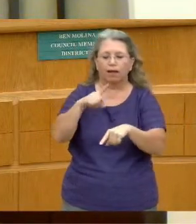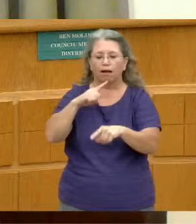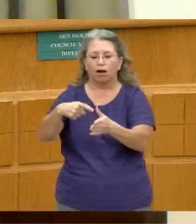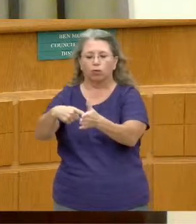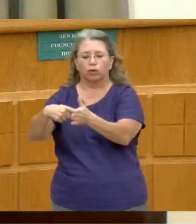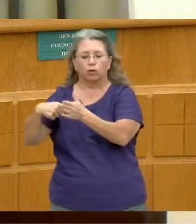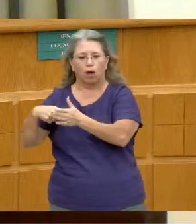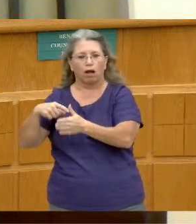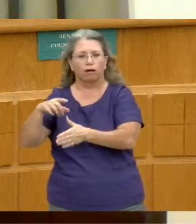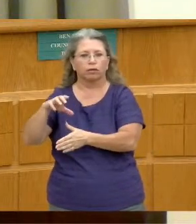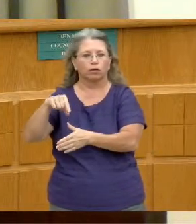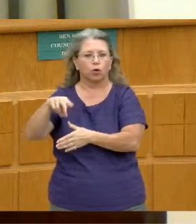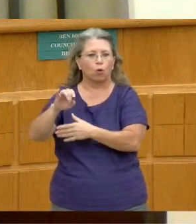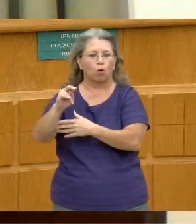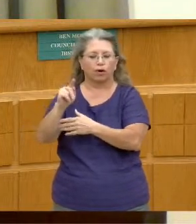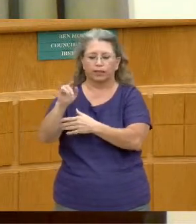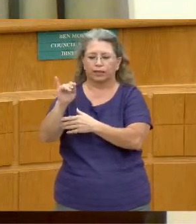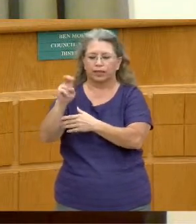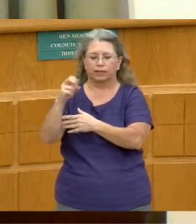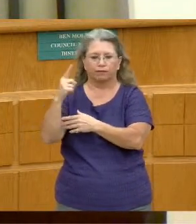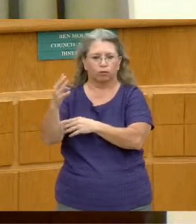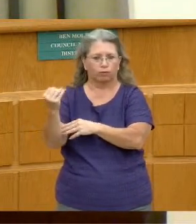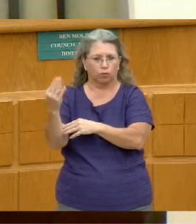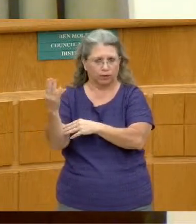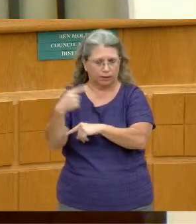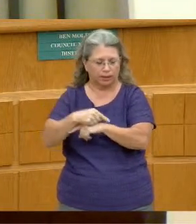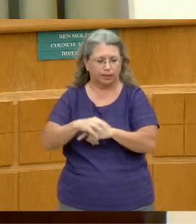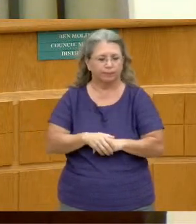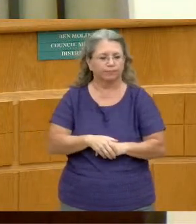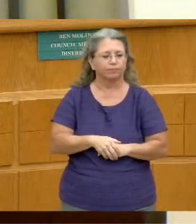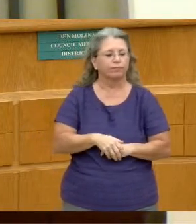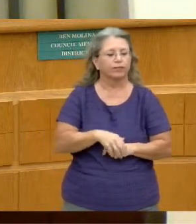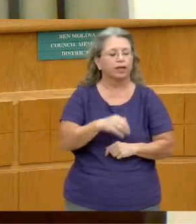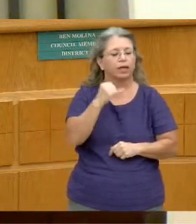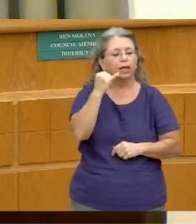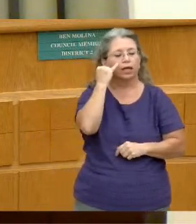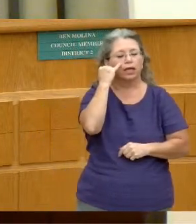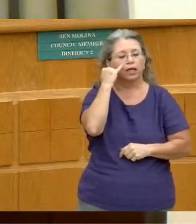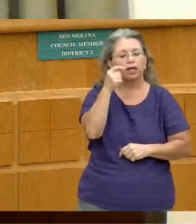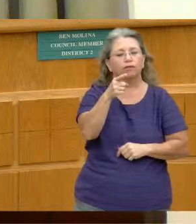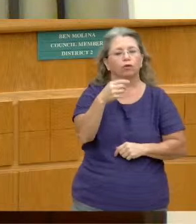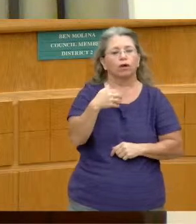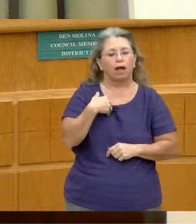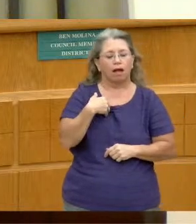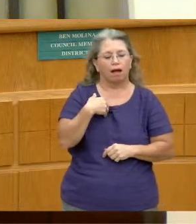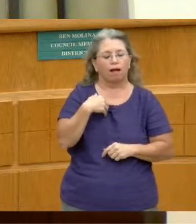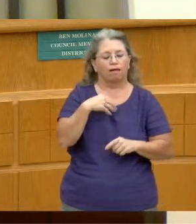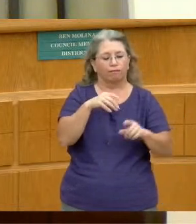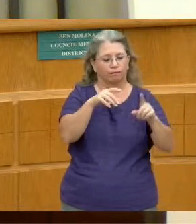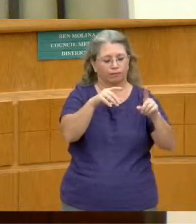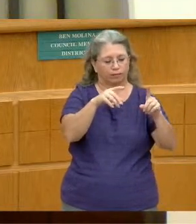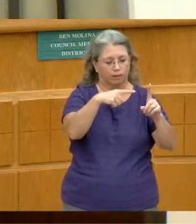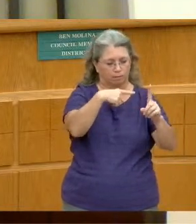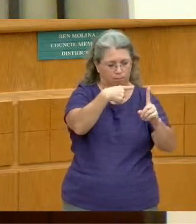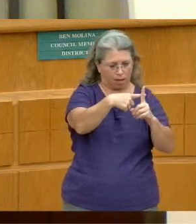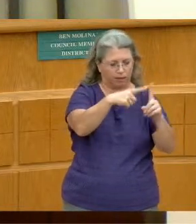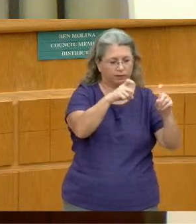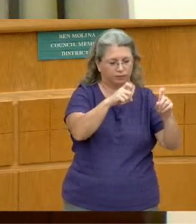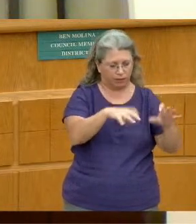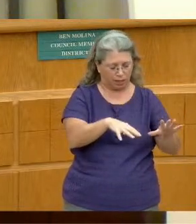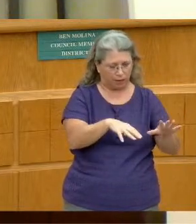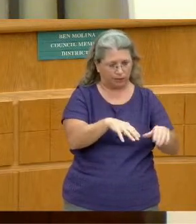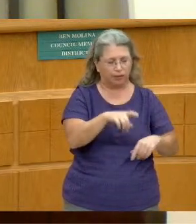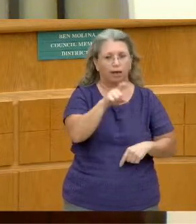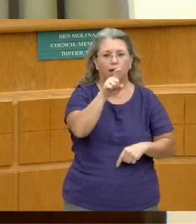are a contact to a positive case, you must quarantine. That means that those tested positive must be quarantined for